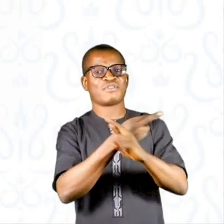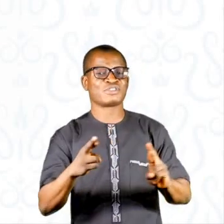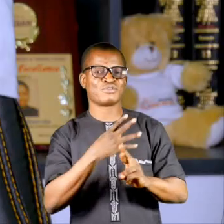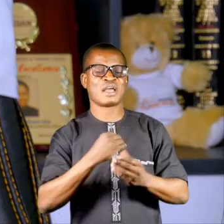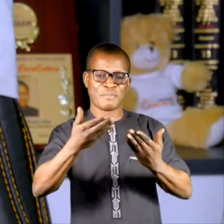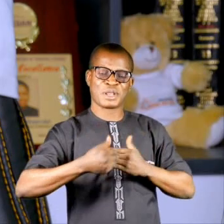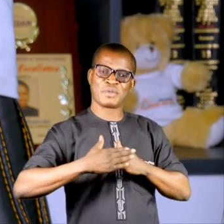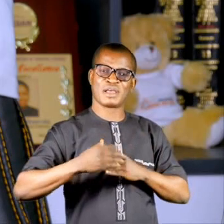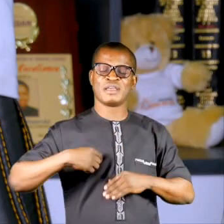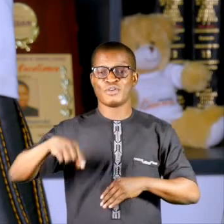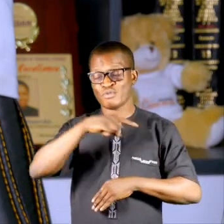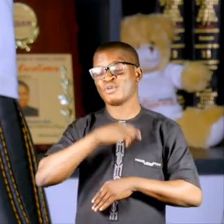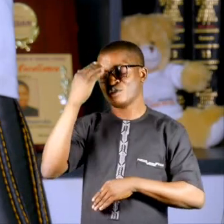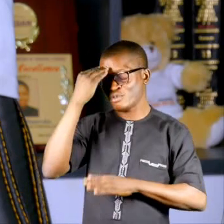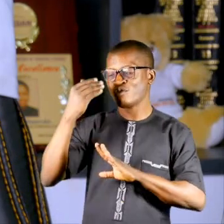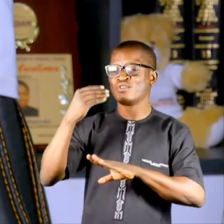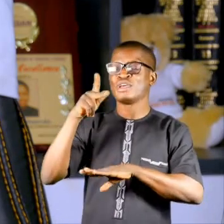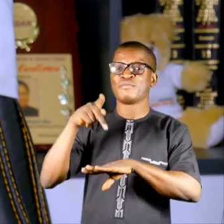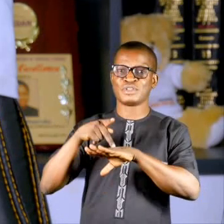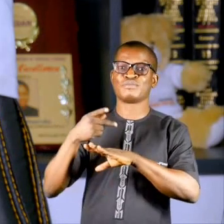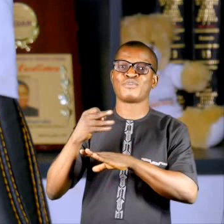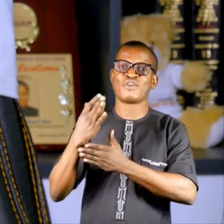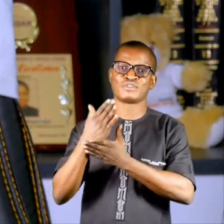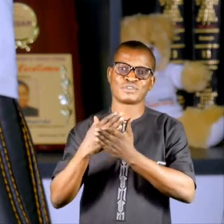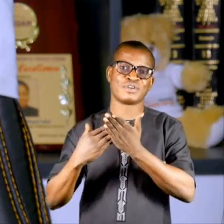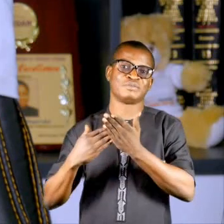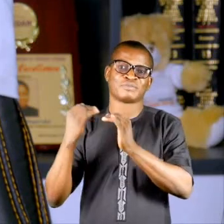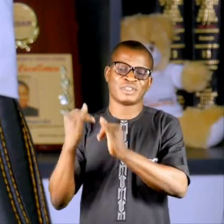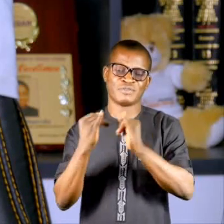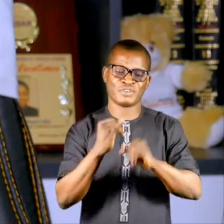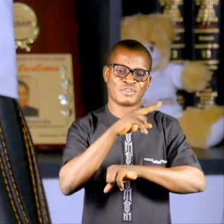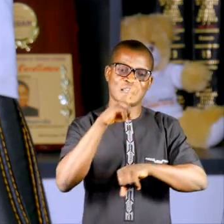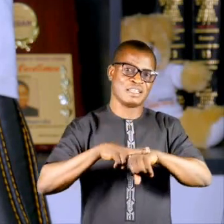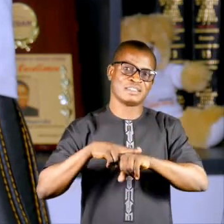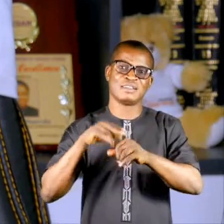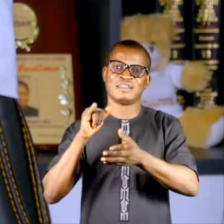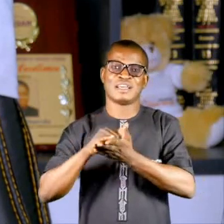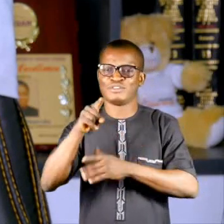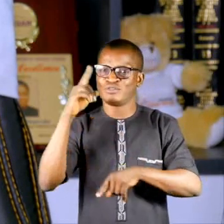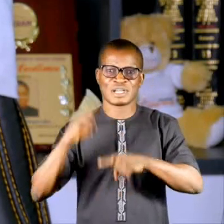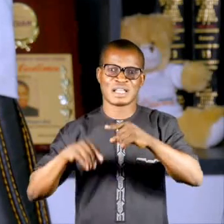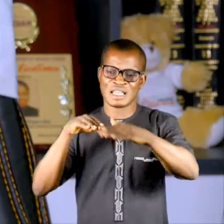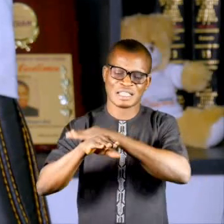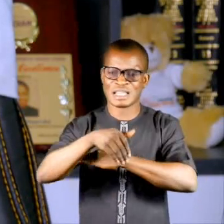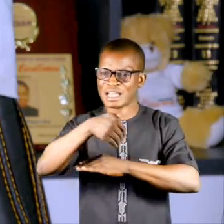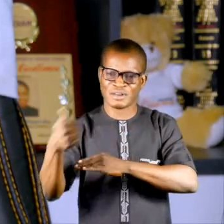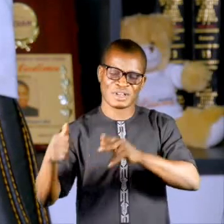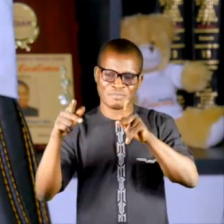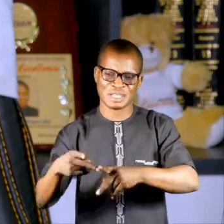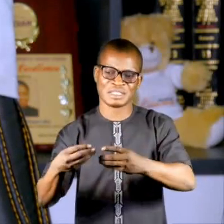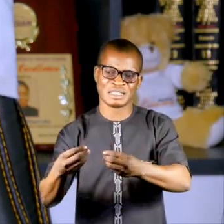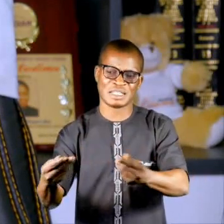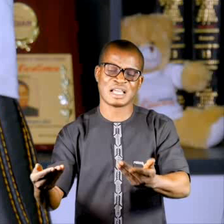repatriation, we all know the principle of sovereignty of nations. You can't go into